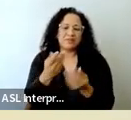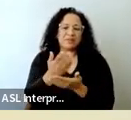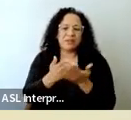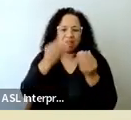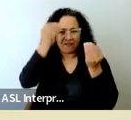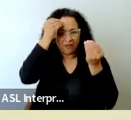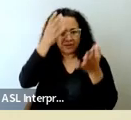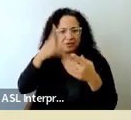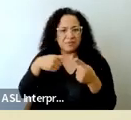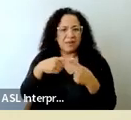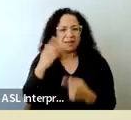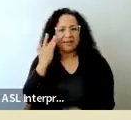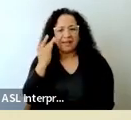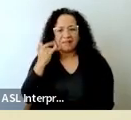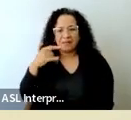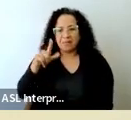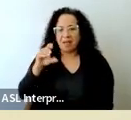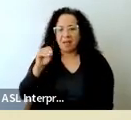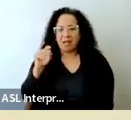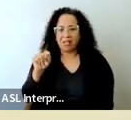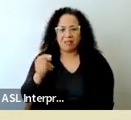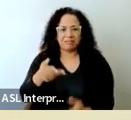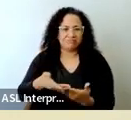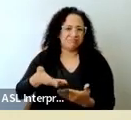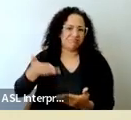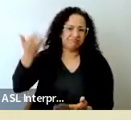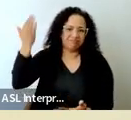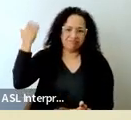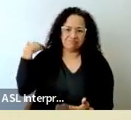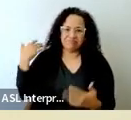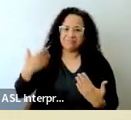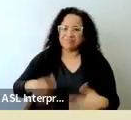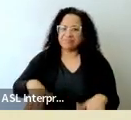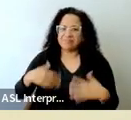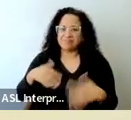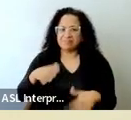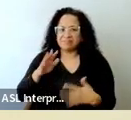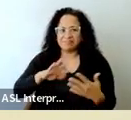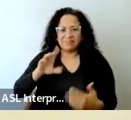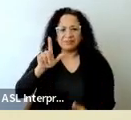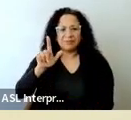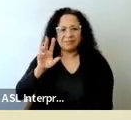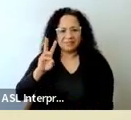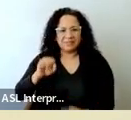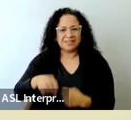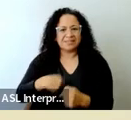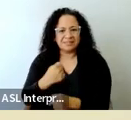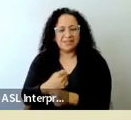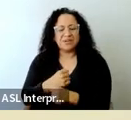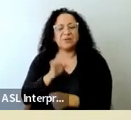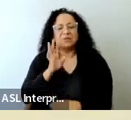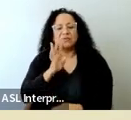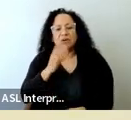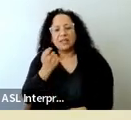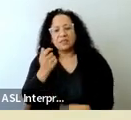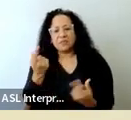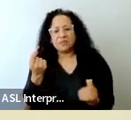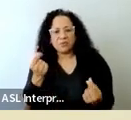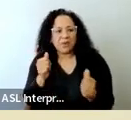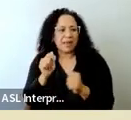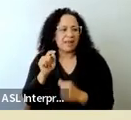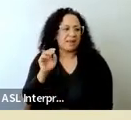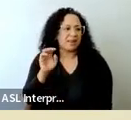information about the California pilots that go back, going now on about 26 years, talk to you a little bit about what we did at